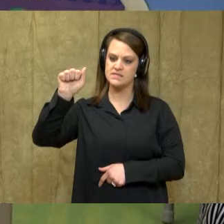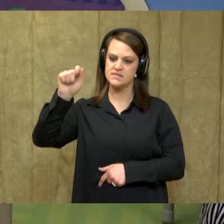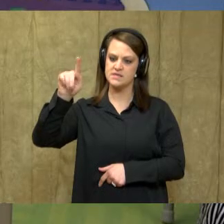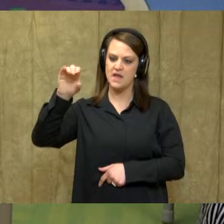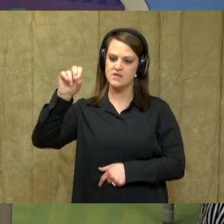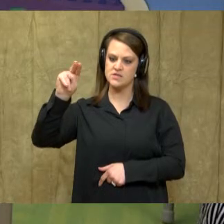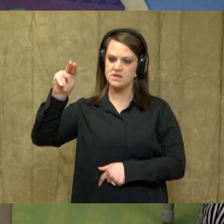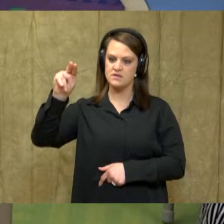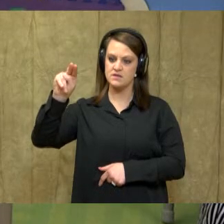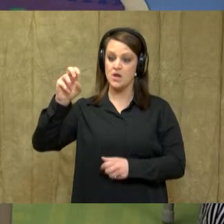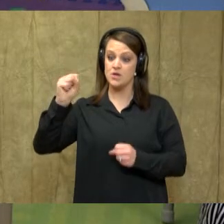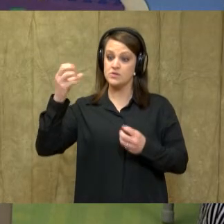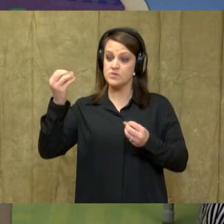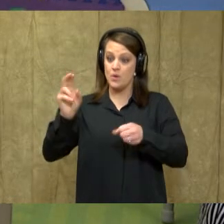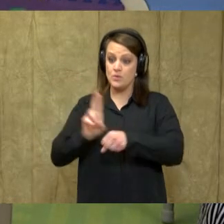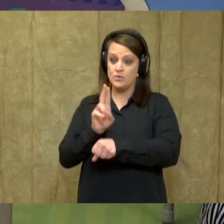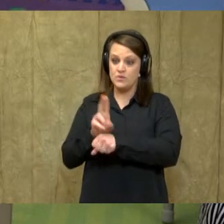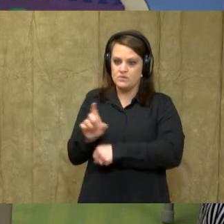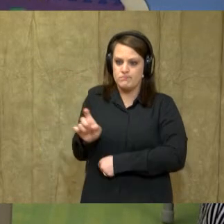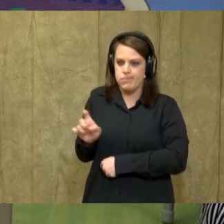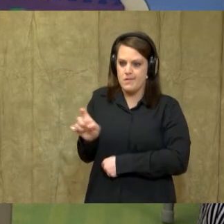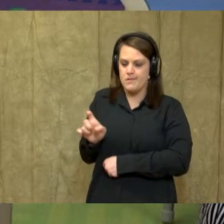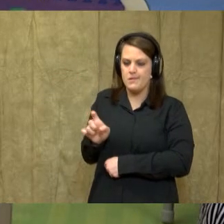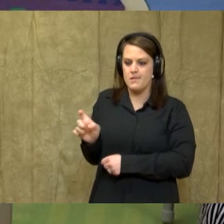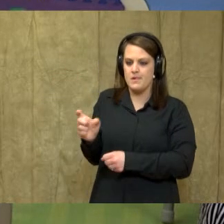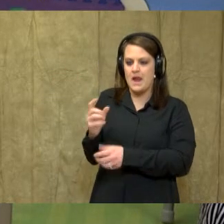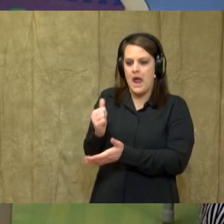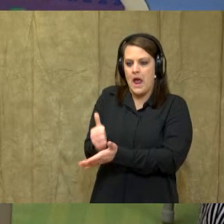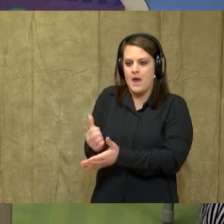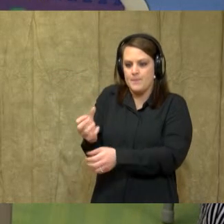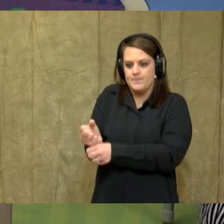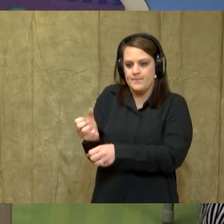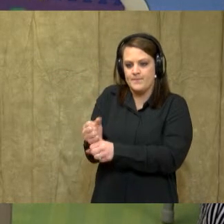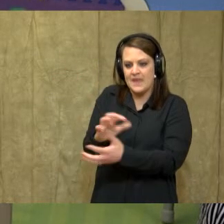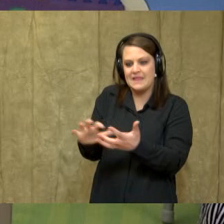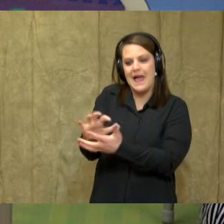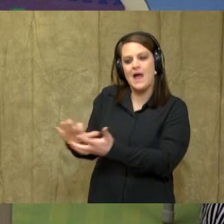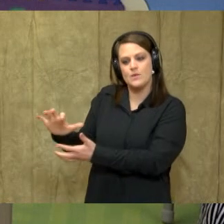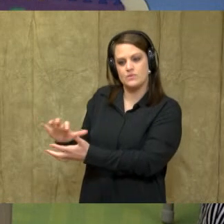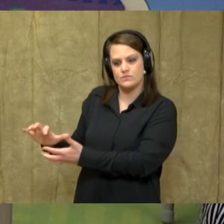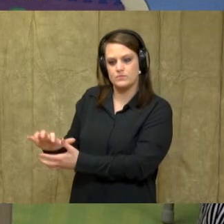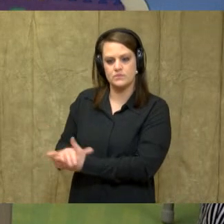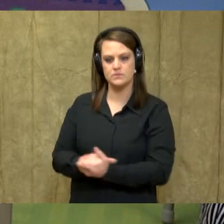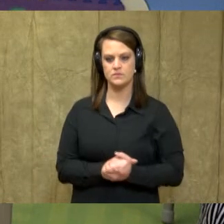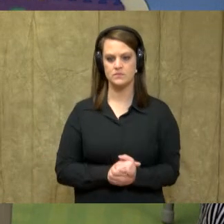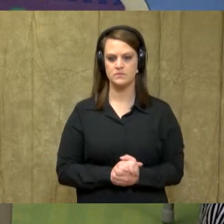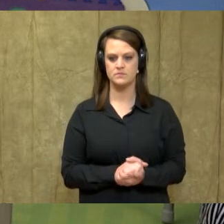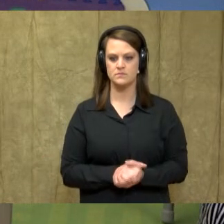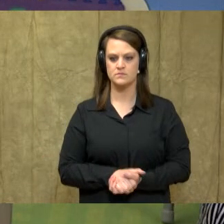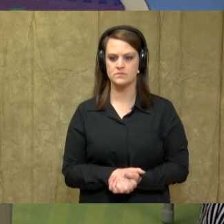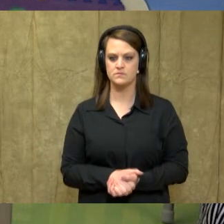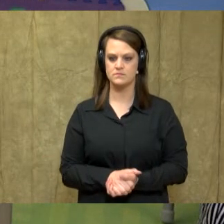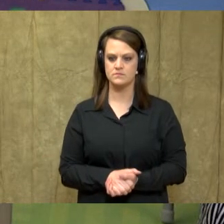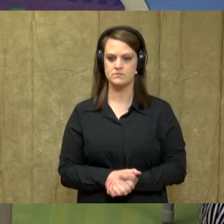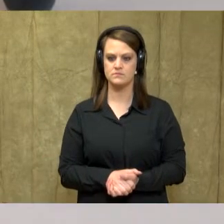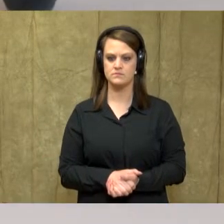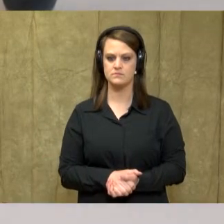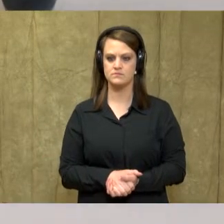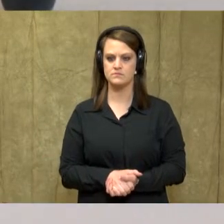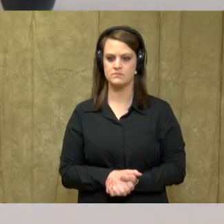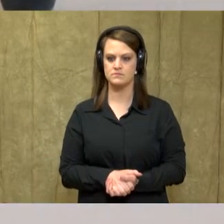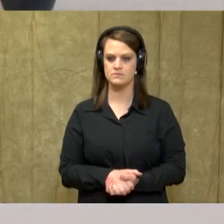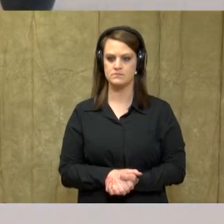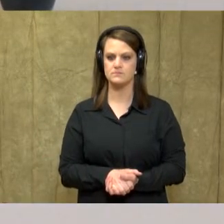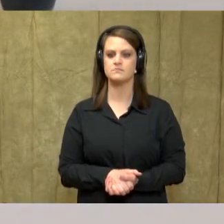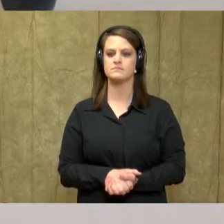make a cloud. So So I have